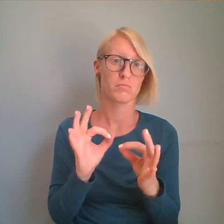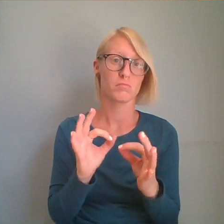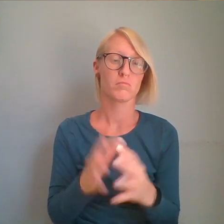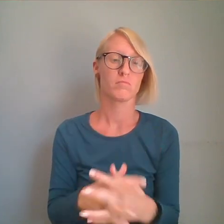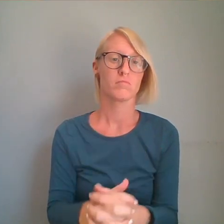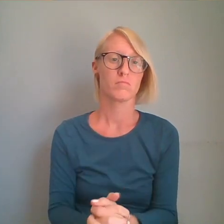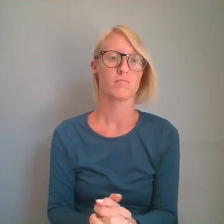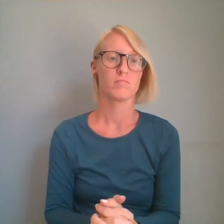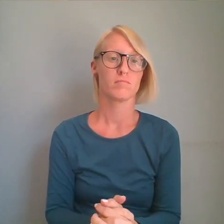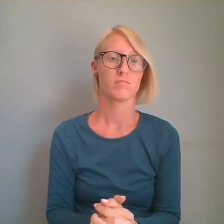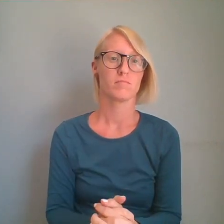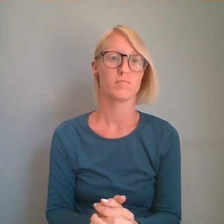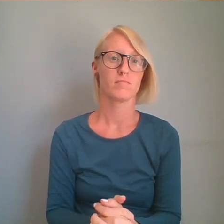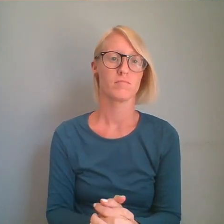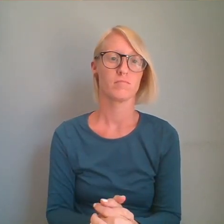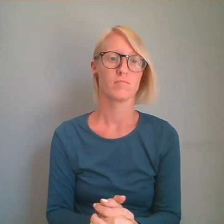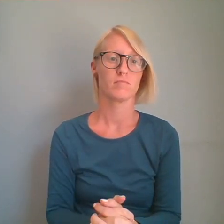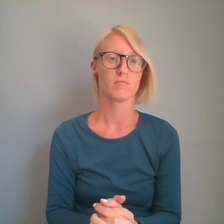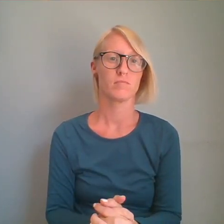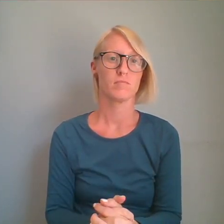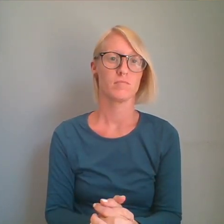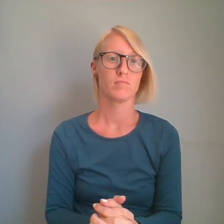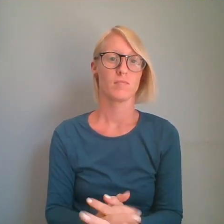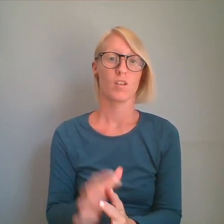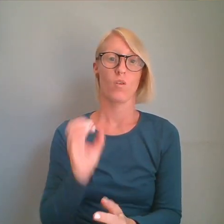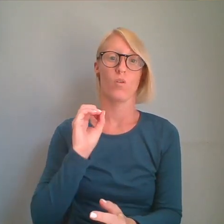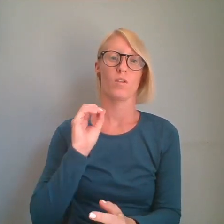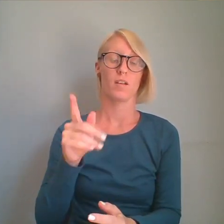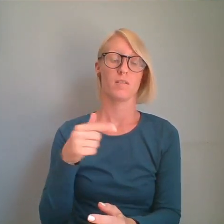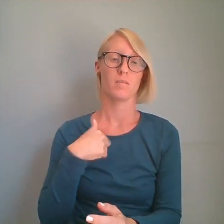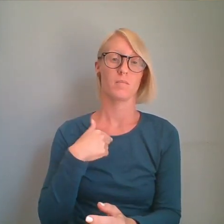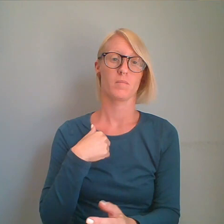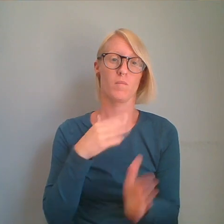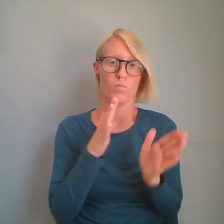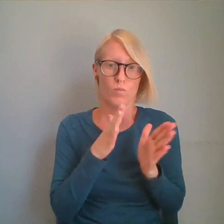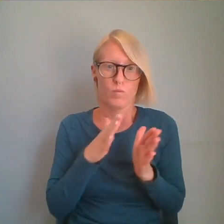Right. I'm going to prepare my tools.